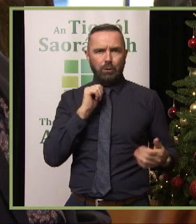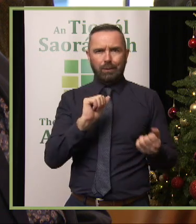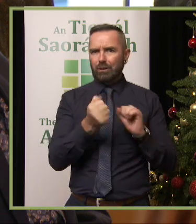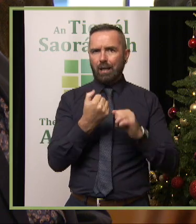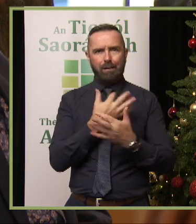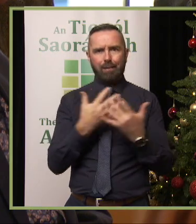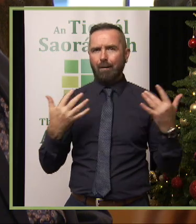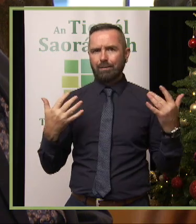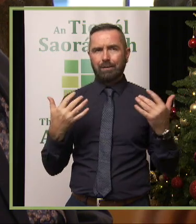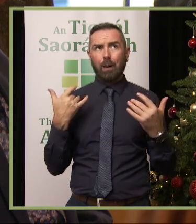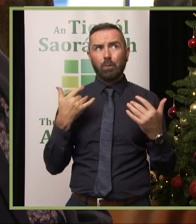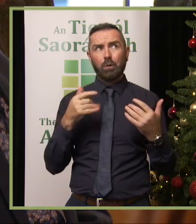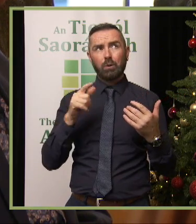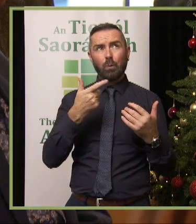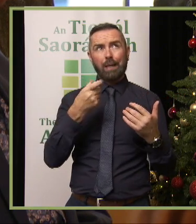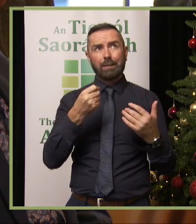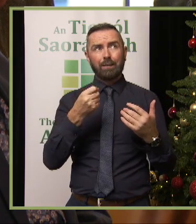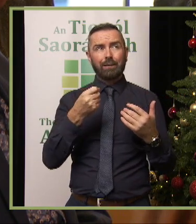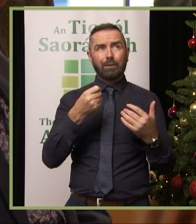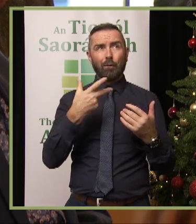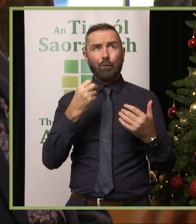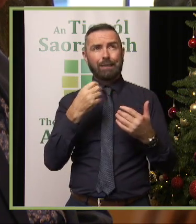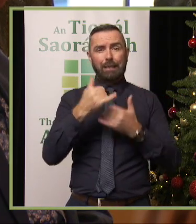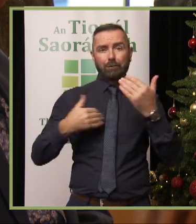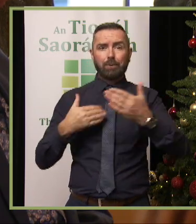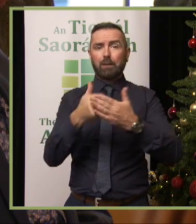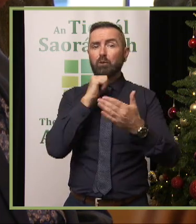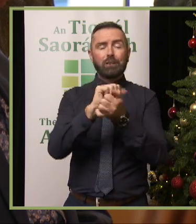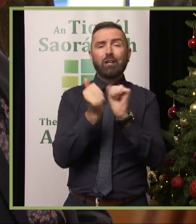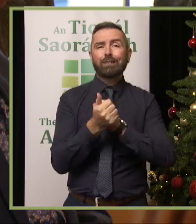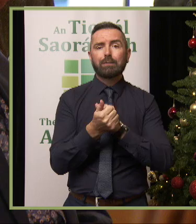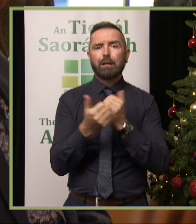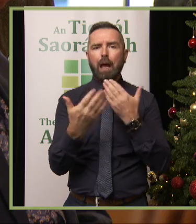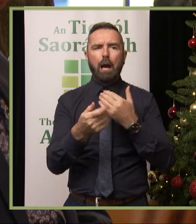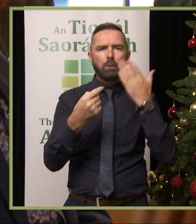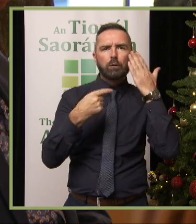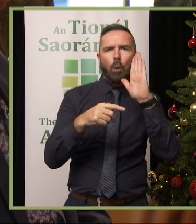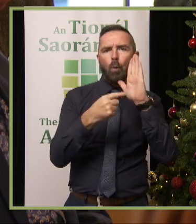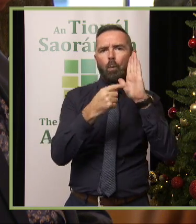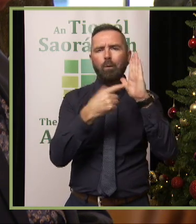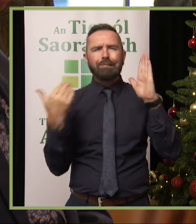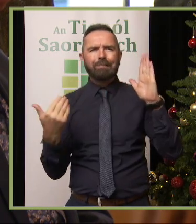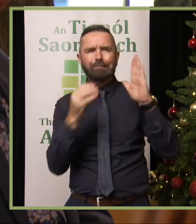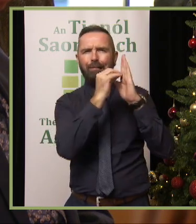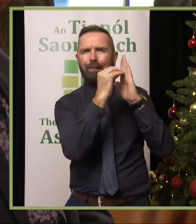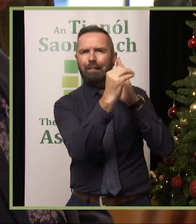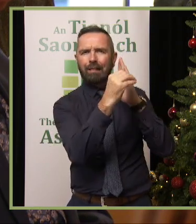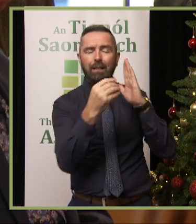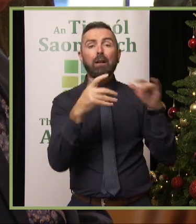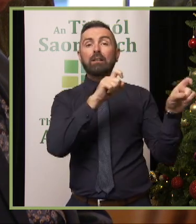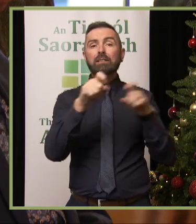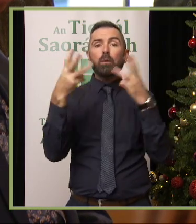much in the last 20 or 30 years. So how to capture that in a phrase? It's you still want to